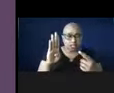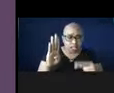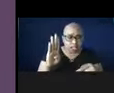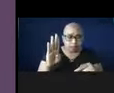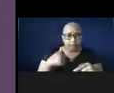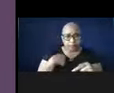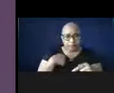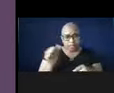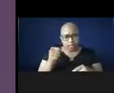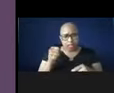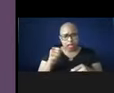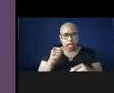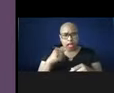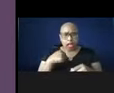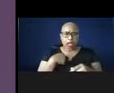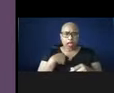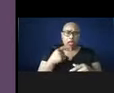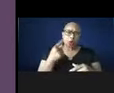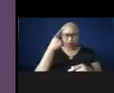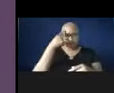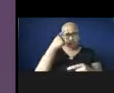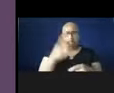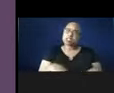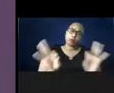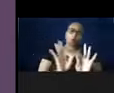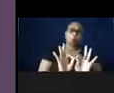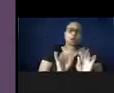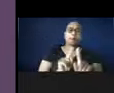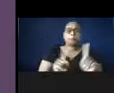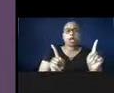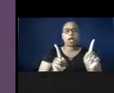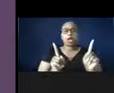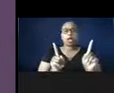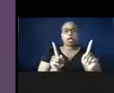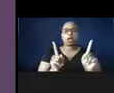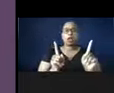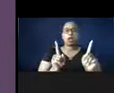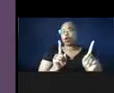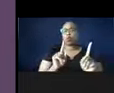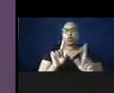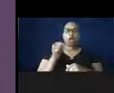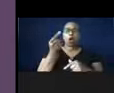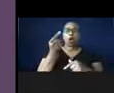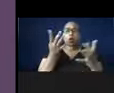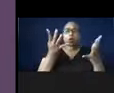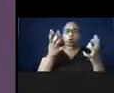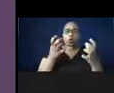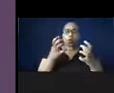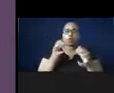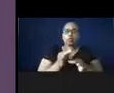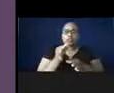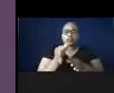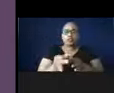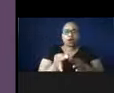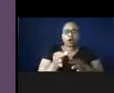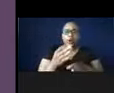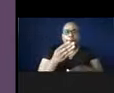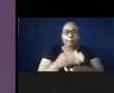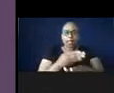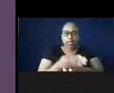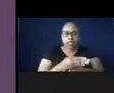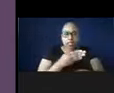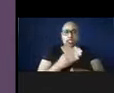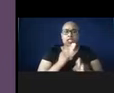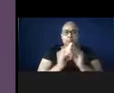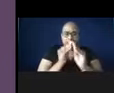we think this is an important project, but we only wanted to address the deferred maintenance in the exterior building envelope. They didn't